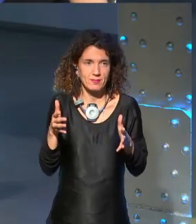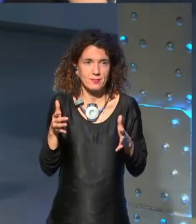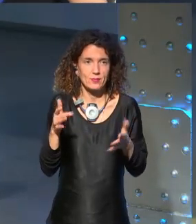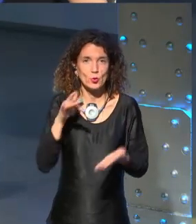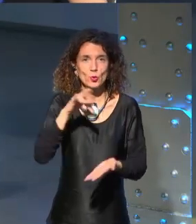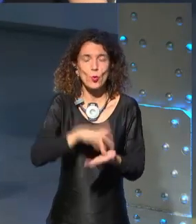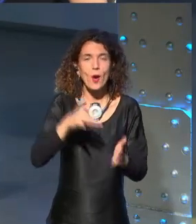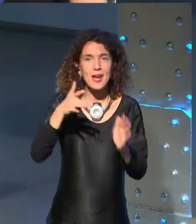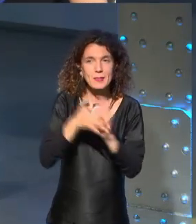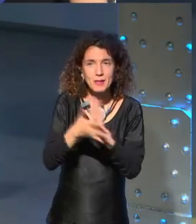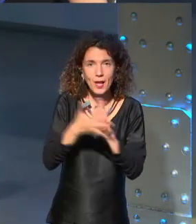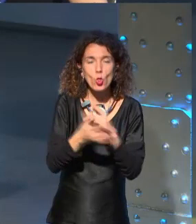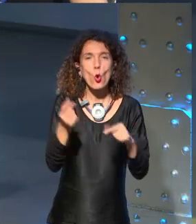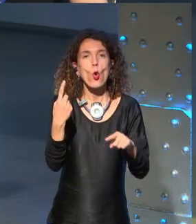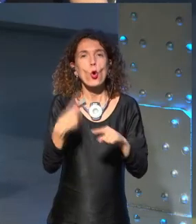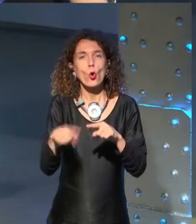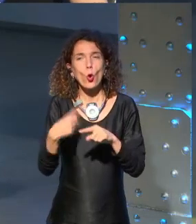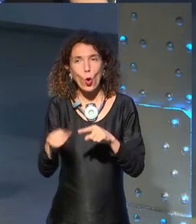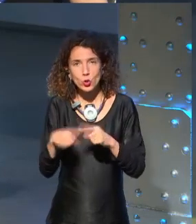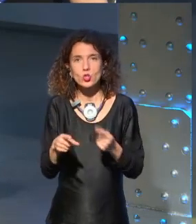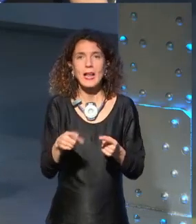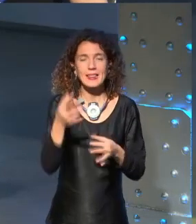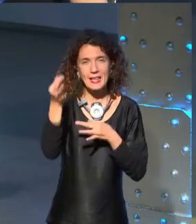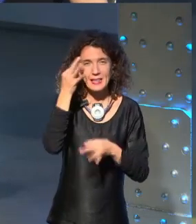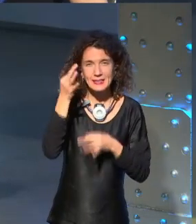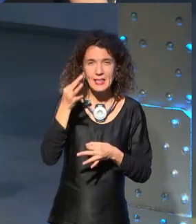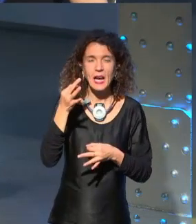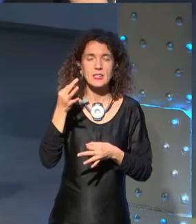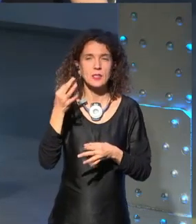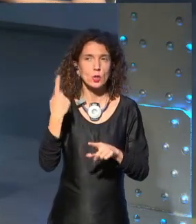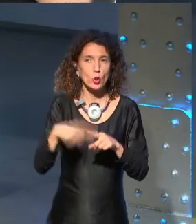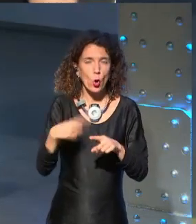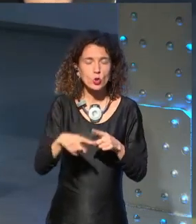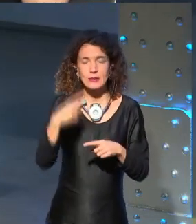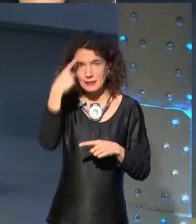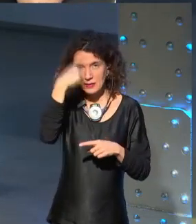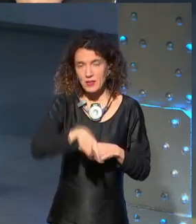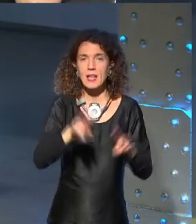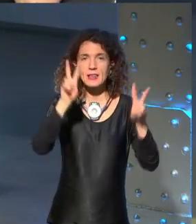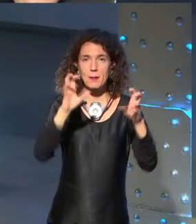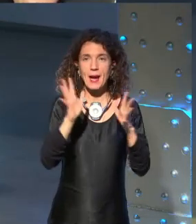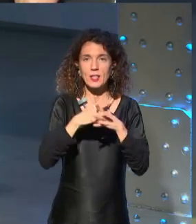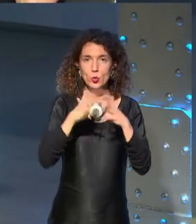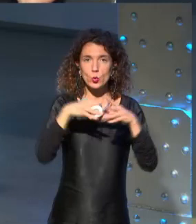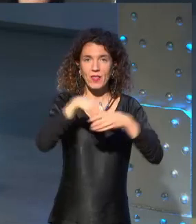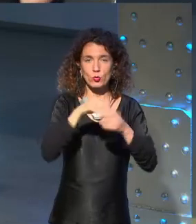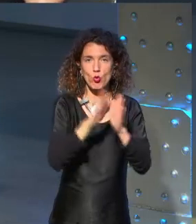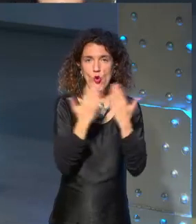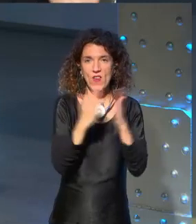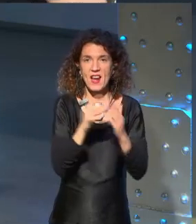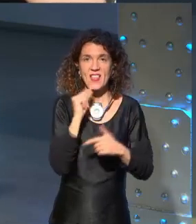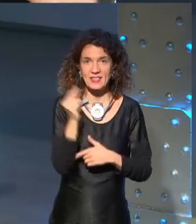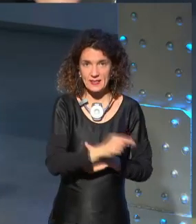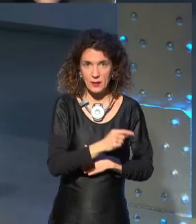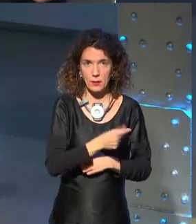painful detail everything I knew or thought I knew about the structure of detective novels. You see, this is how it works. This is how it,